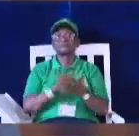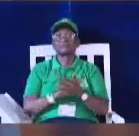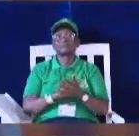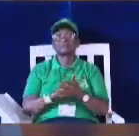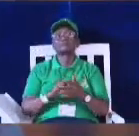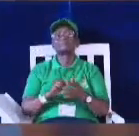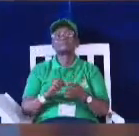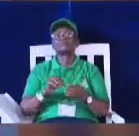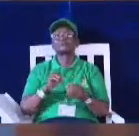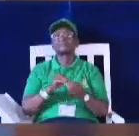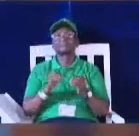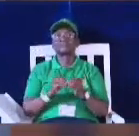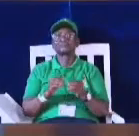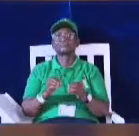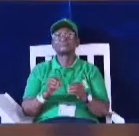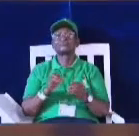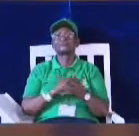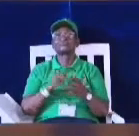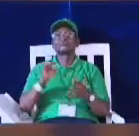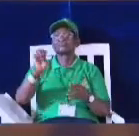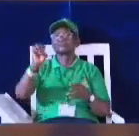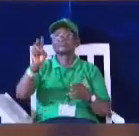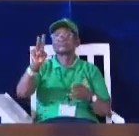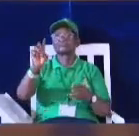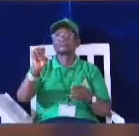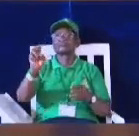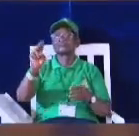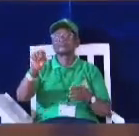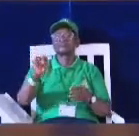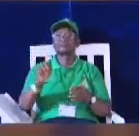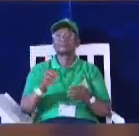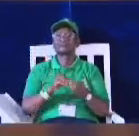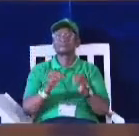Even numbers. Thank you. At least you know that's simple.